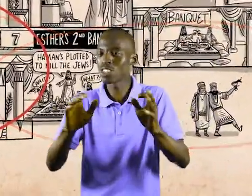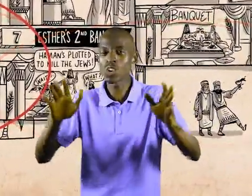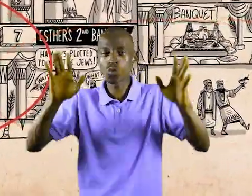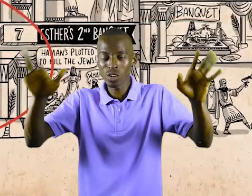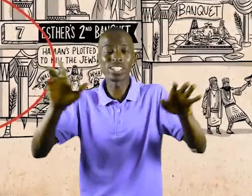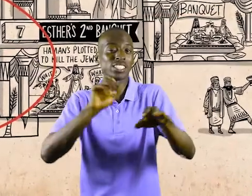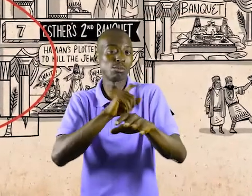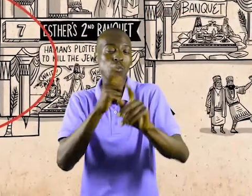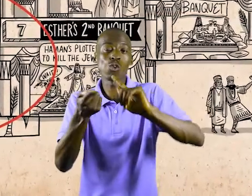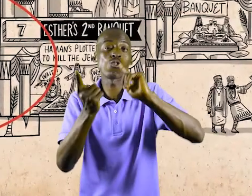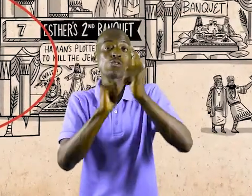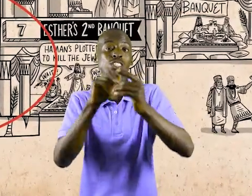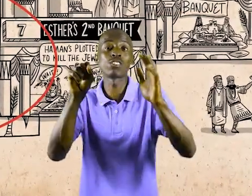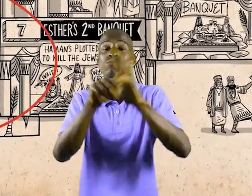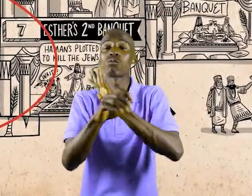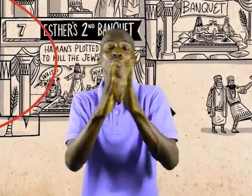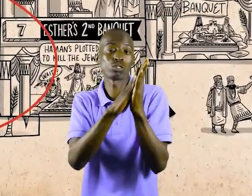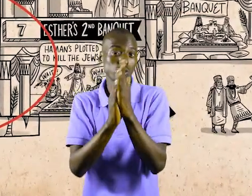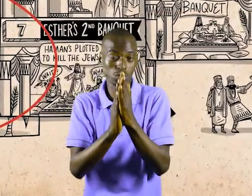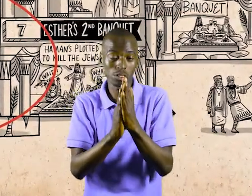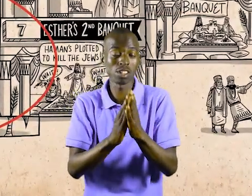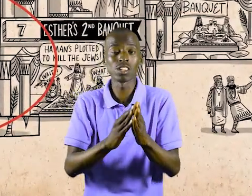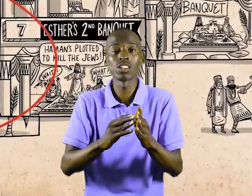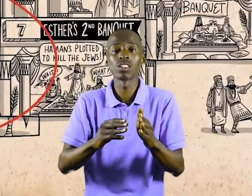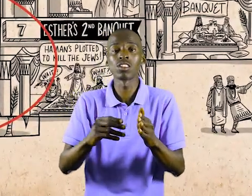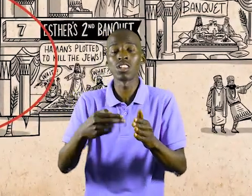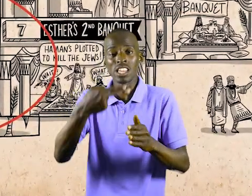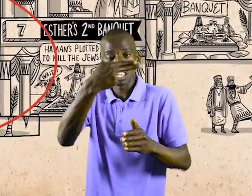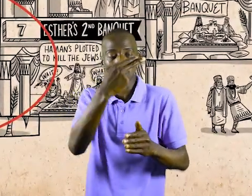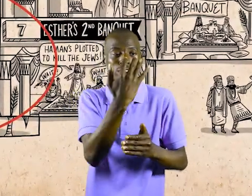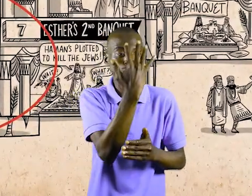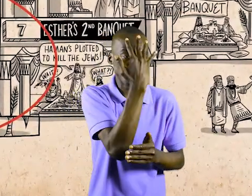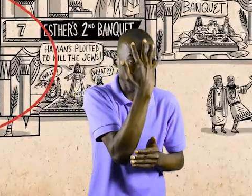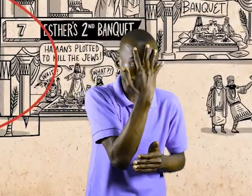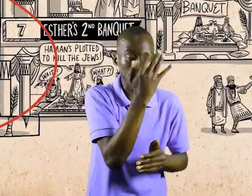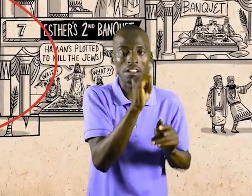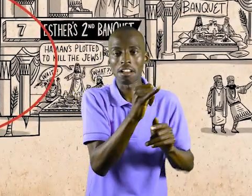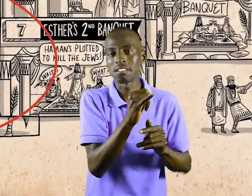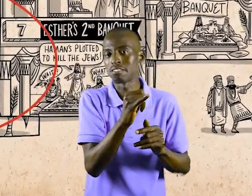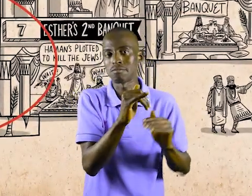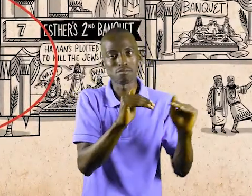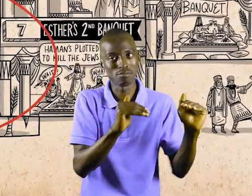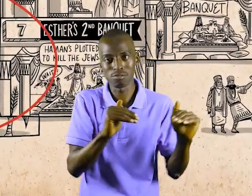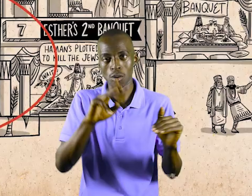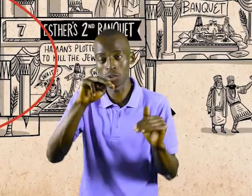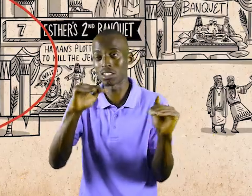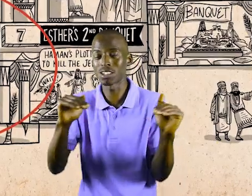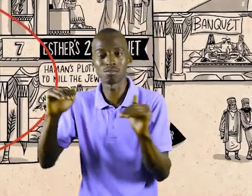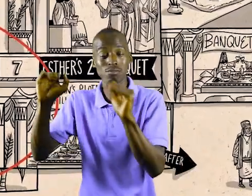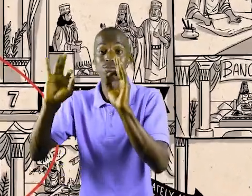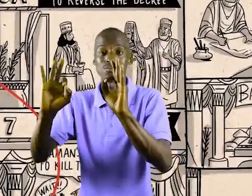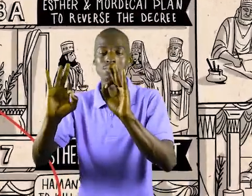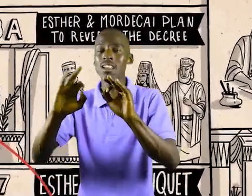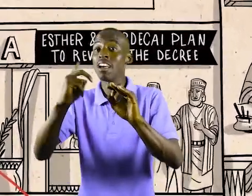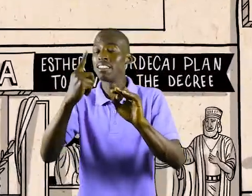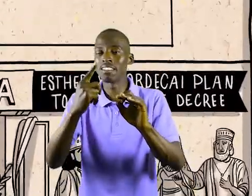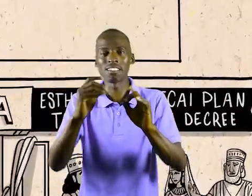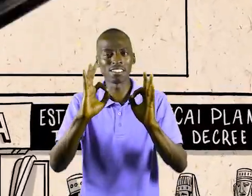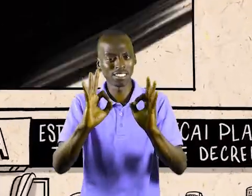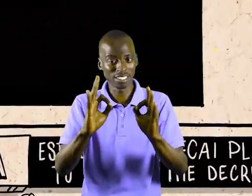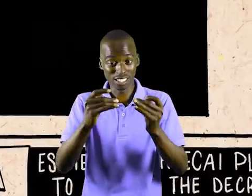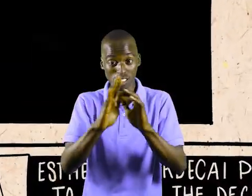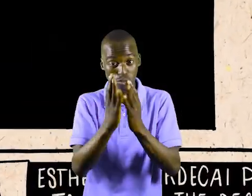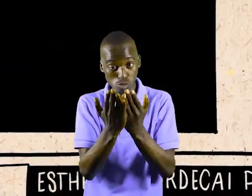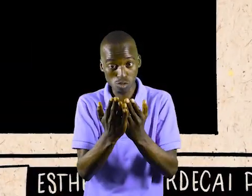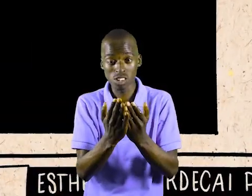of reversal in the whole story: Haman's humiliation and Mordecai's exaltation. Beautiful. Another fascinating feature of this